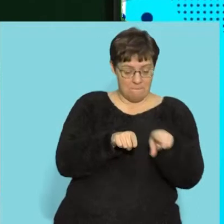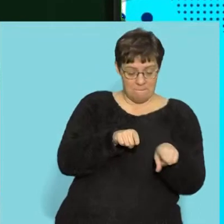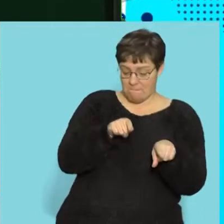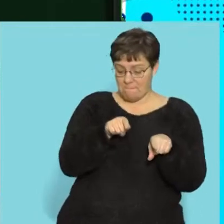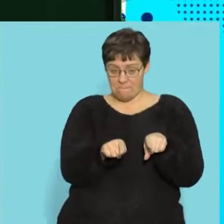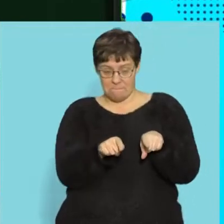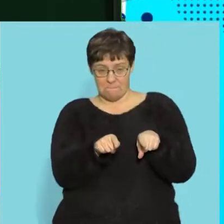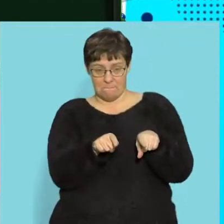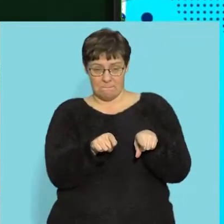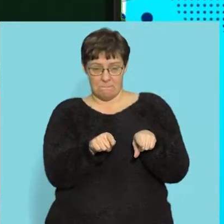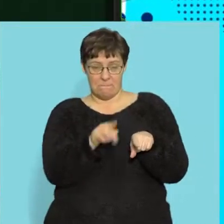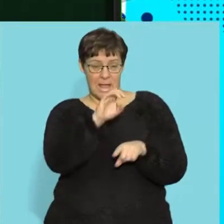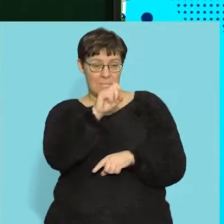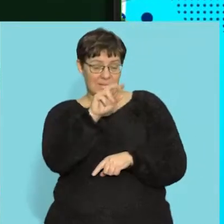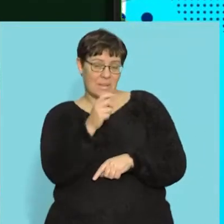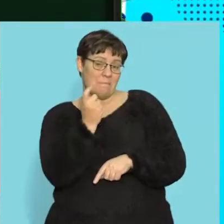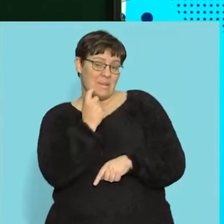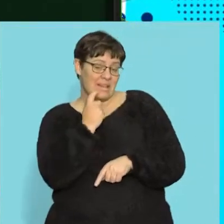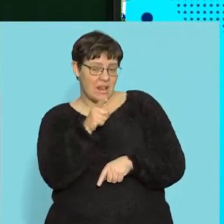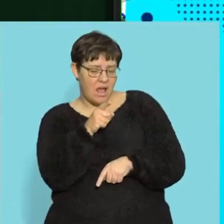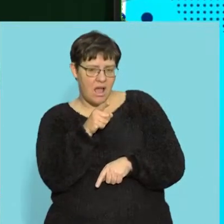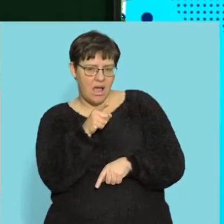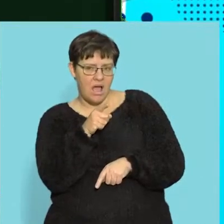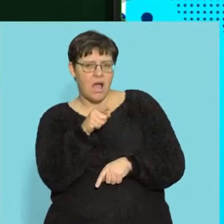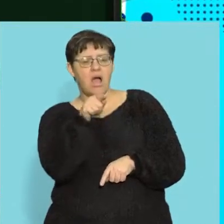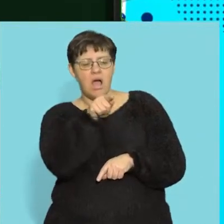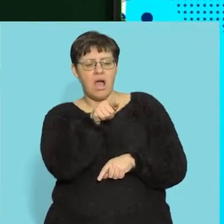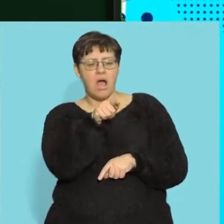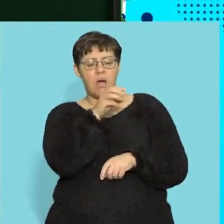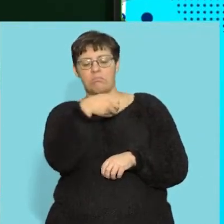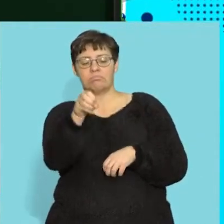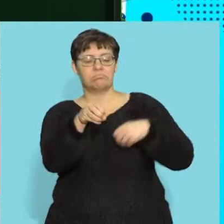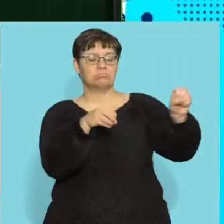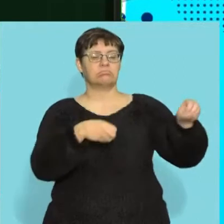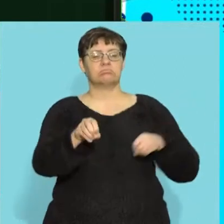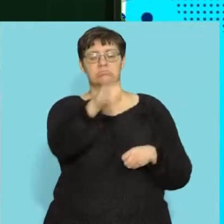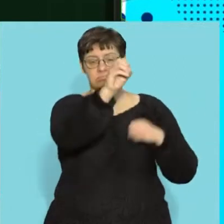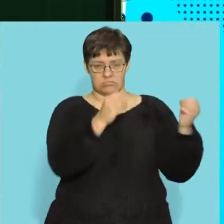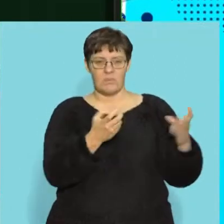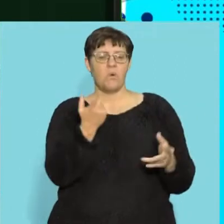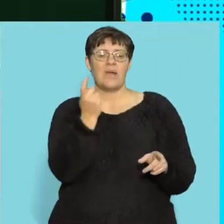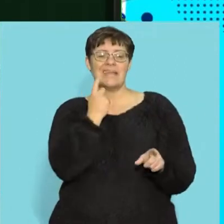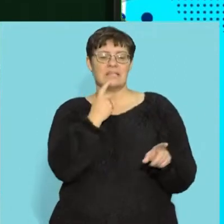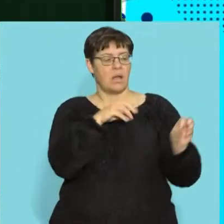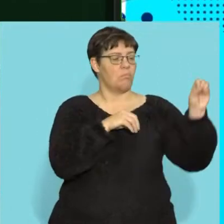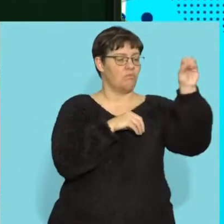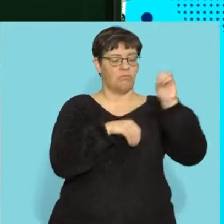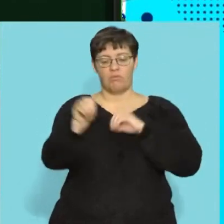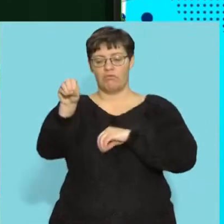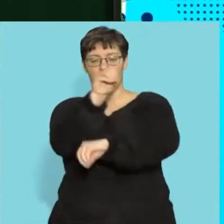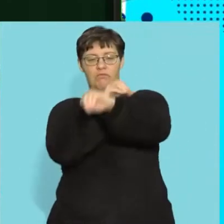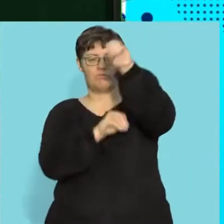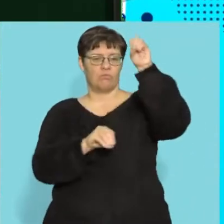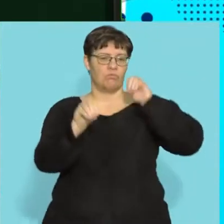element in a metal. So this sea of delocalized electrons actually makes it easy for these charges to move. As a result, there is